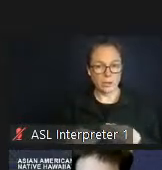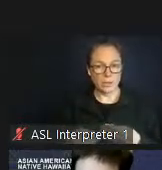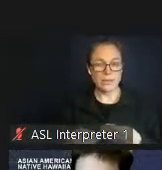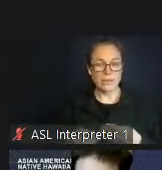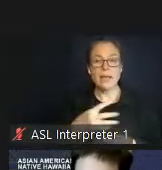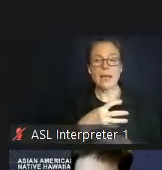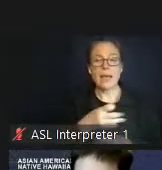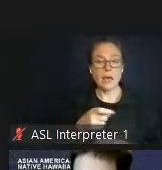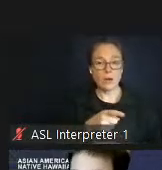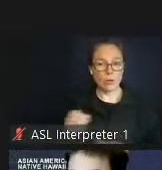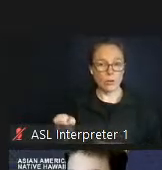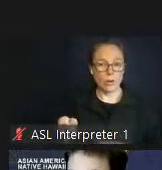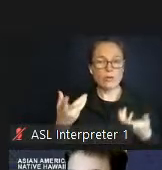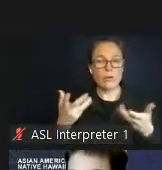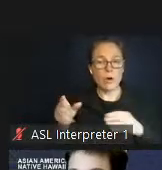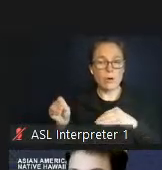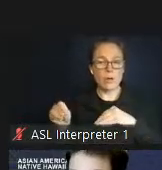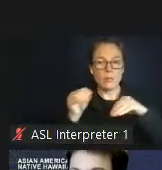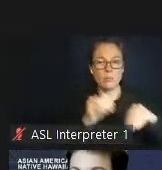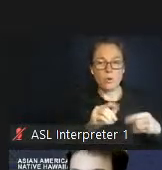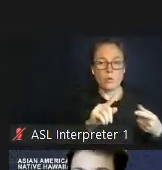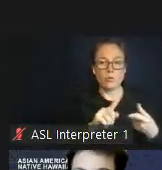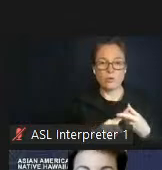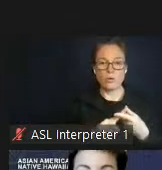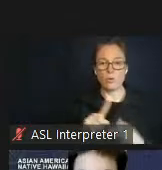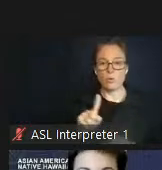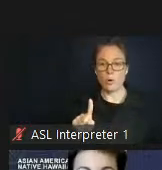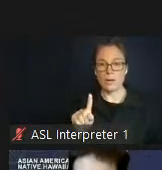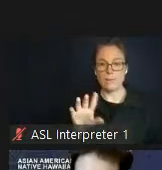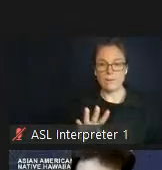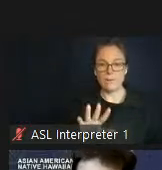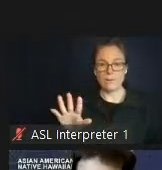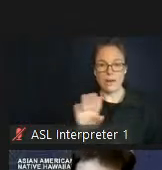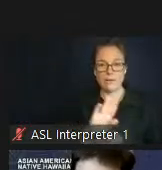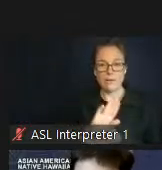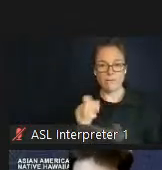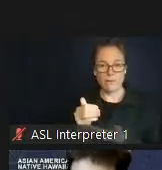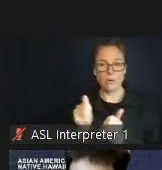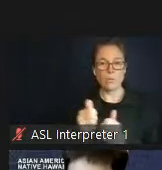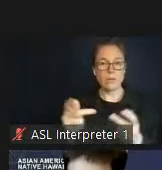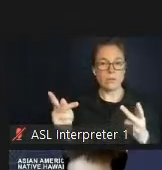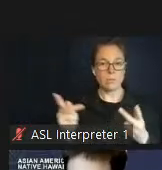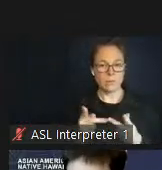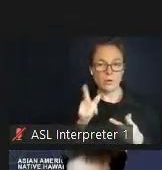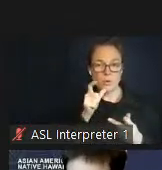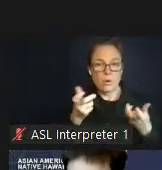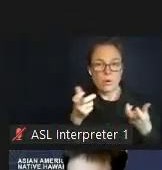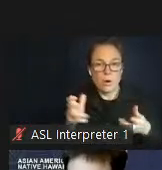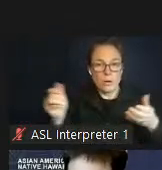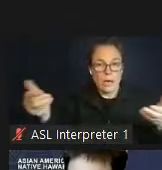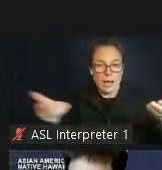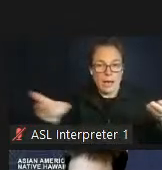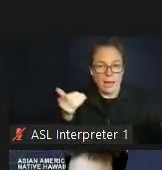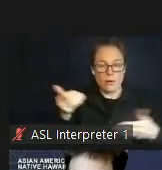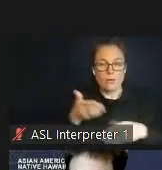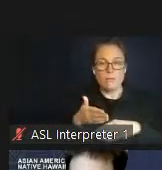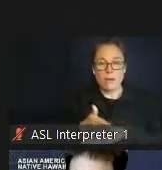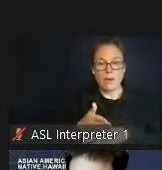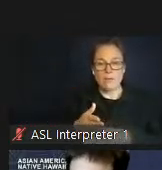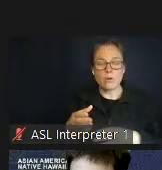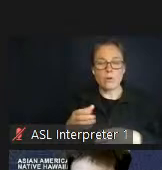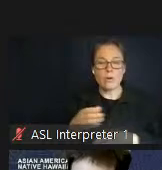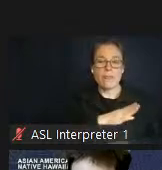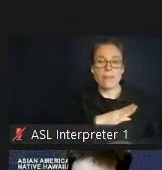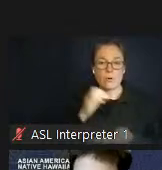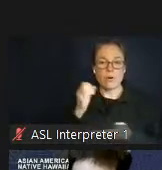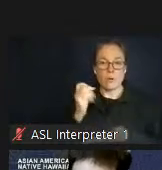have all been moved into Fund 155, along with positions hired after approval by the Board of Tranche